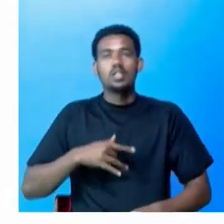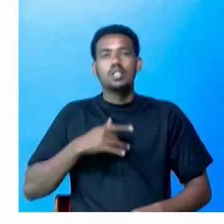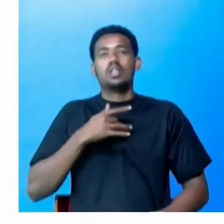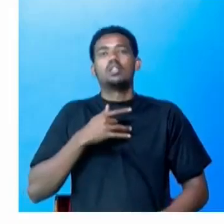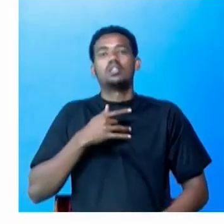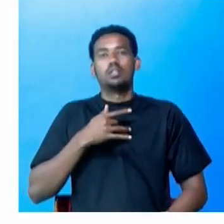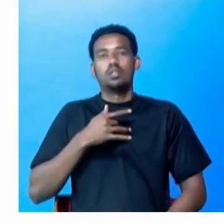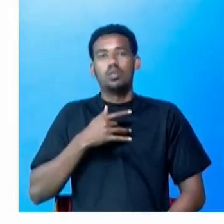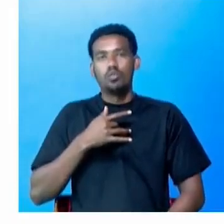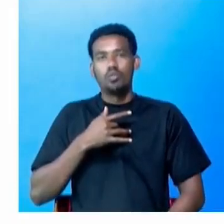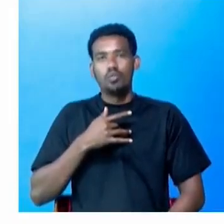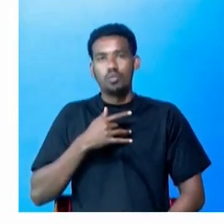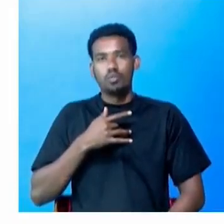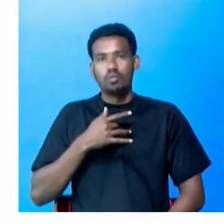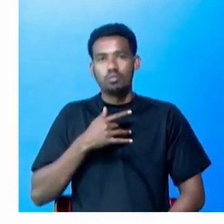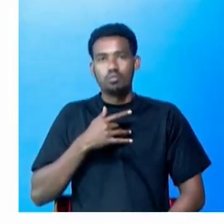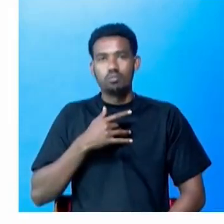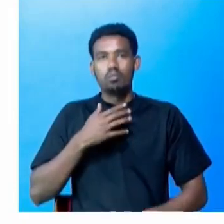smell